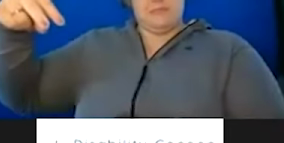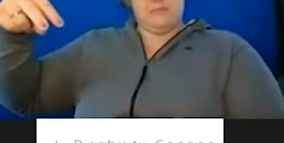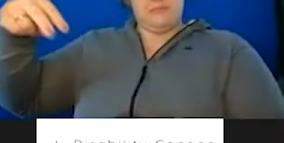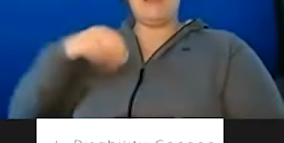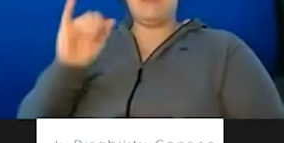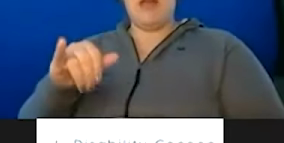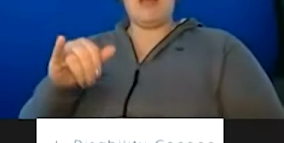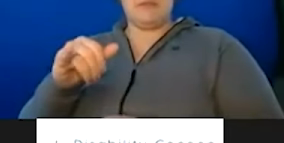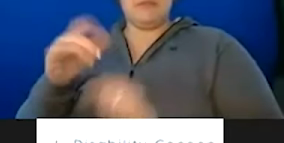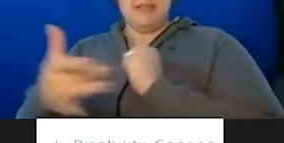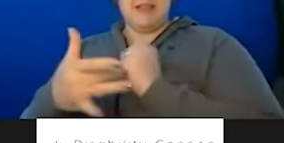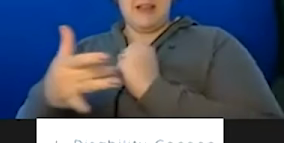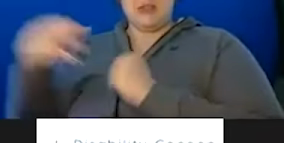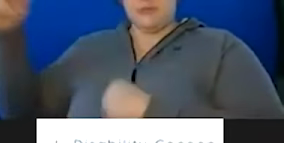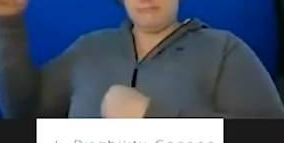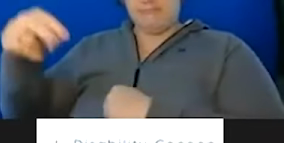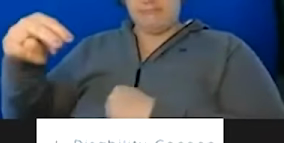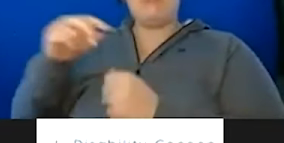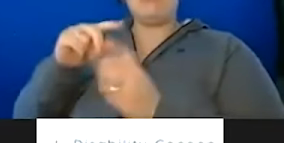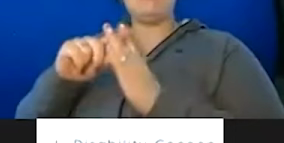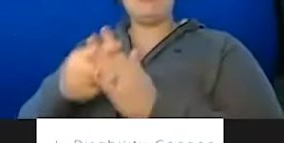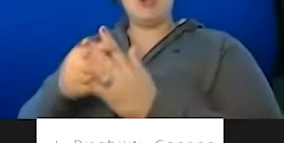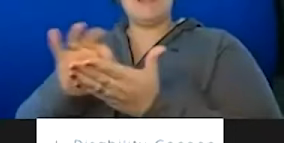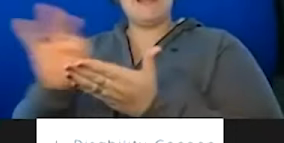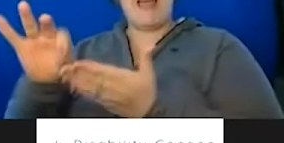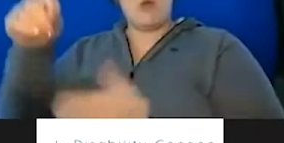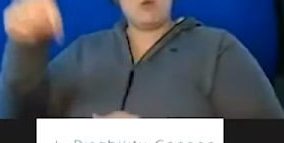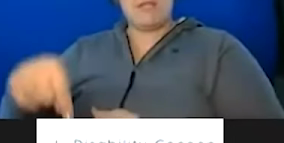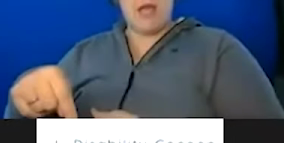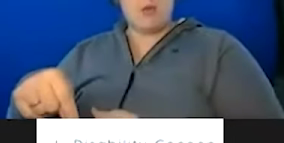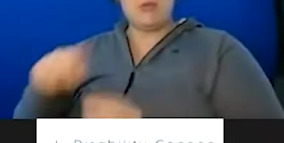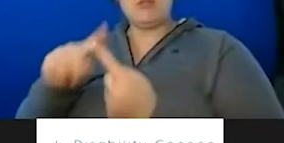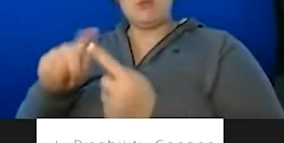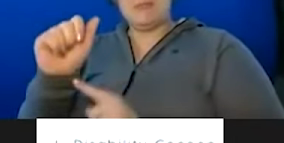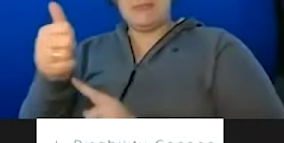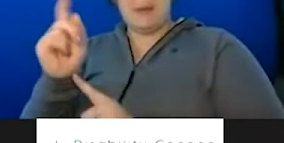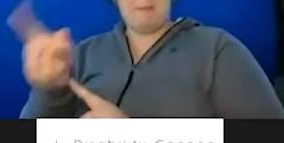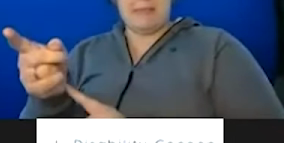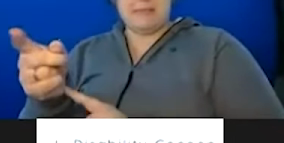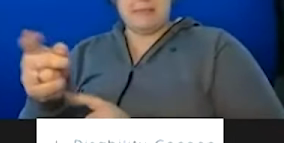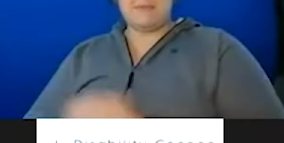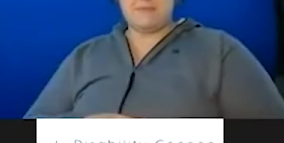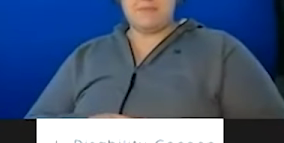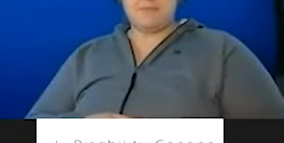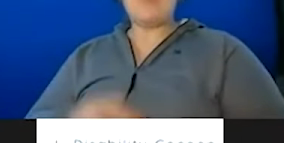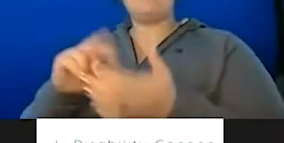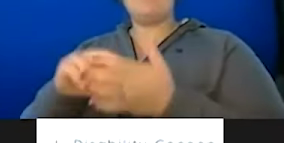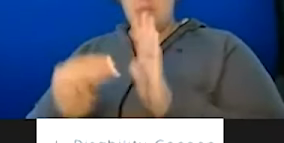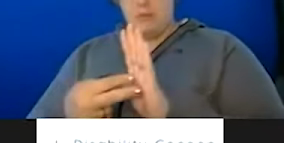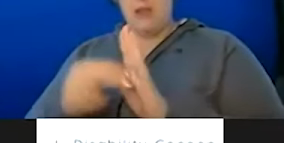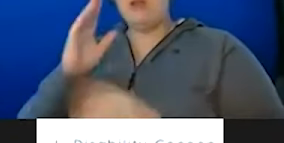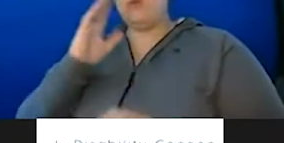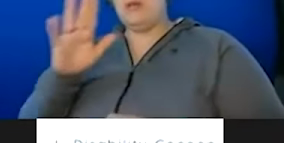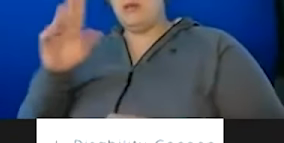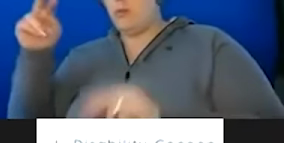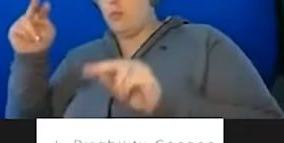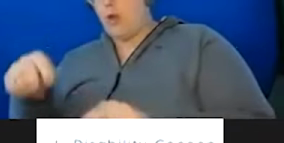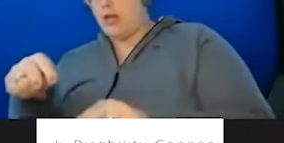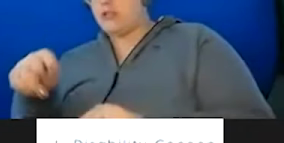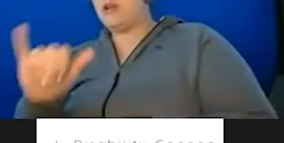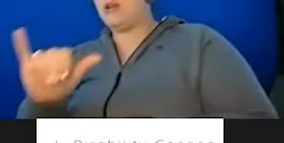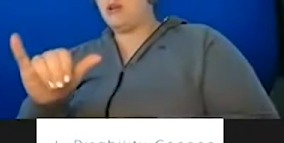And what needs to happen in that 10 minutes is the person needs to come back and check on it. And the reason, and the way the stove guard